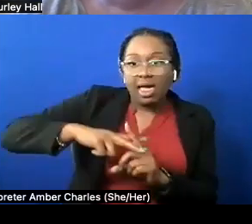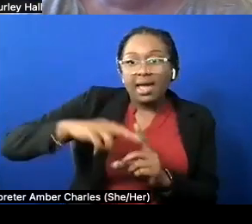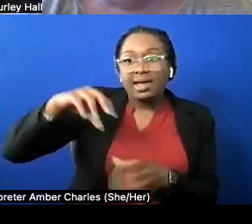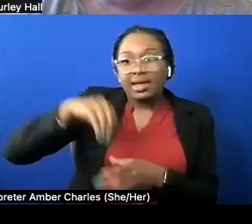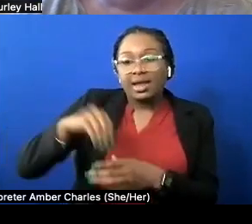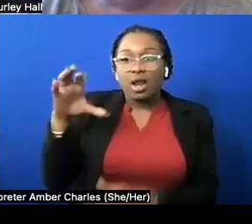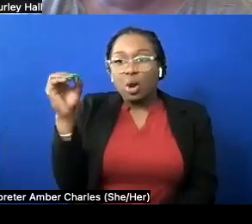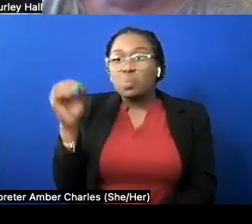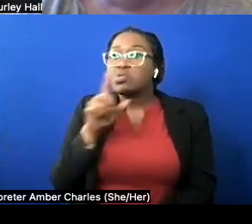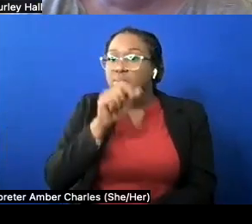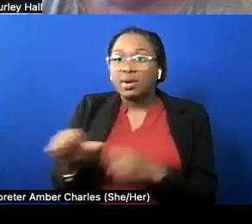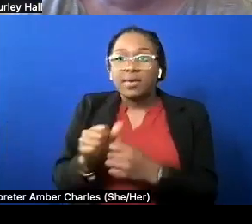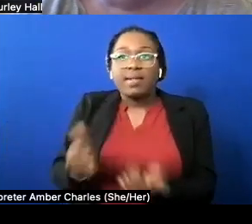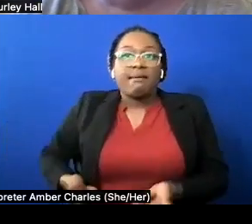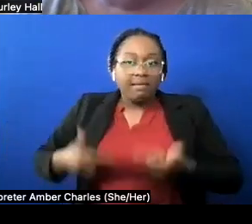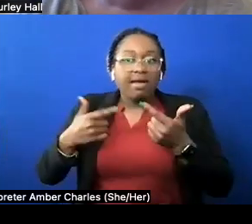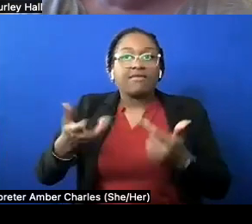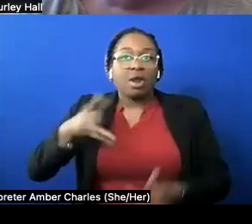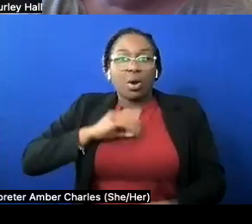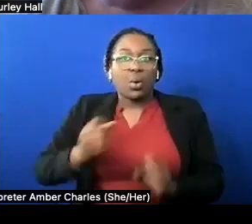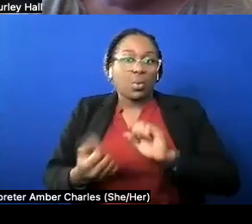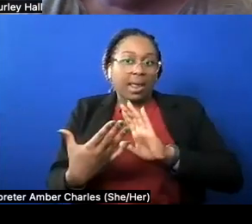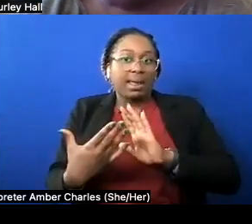our lives in our own way, right?